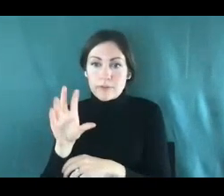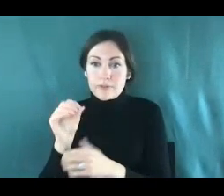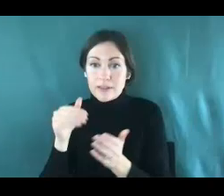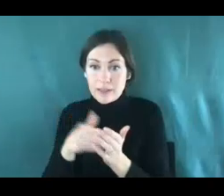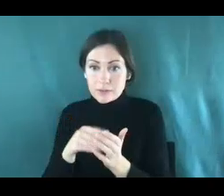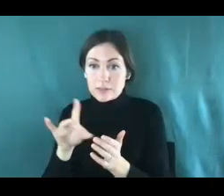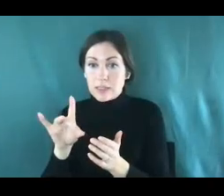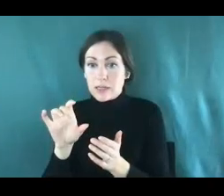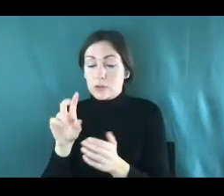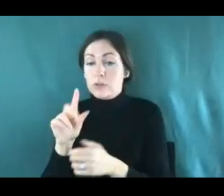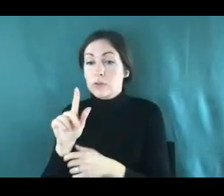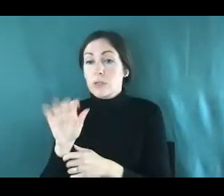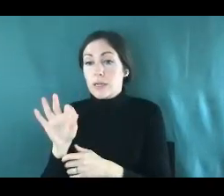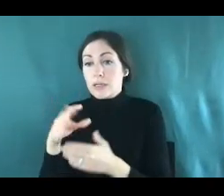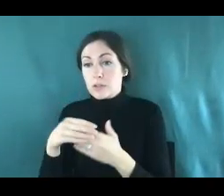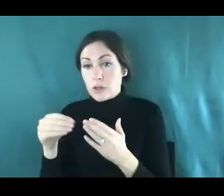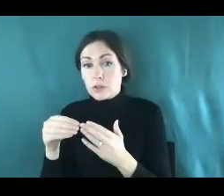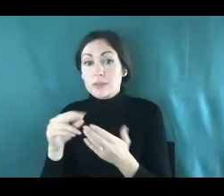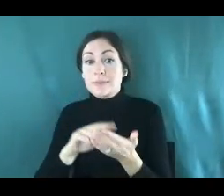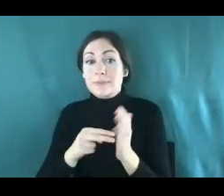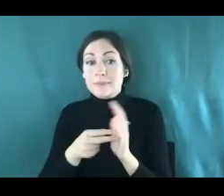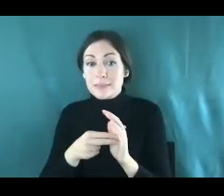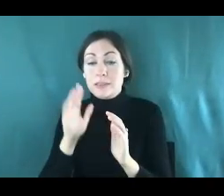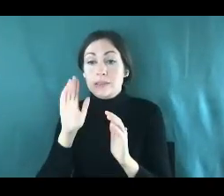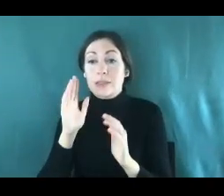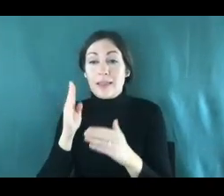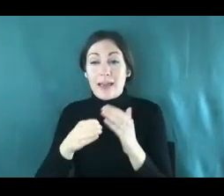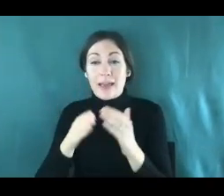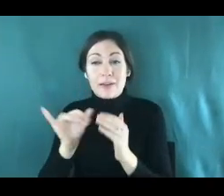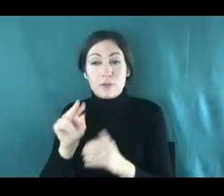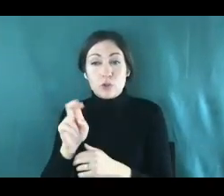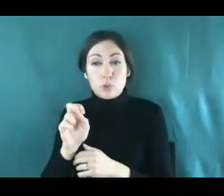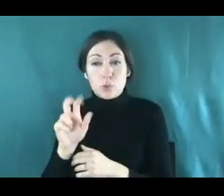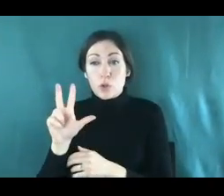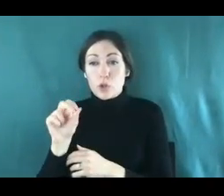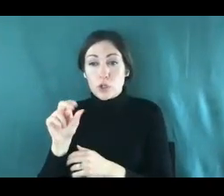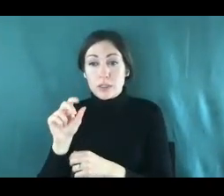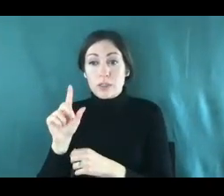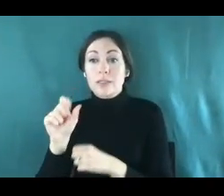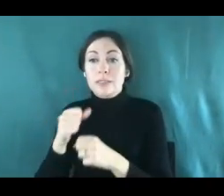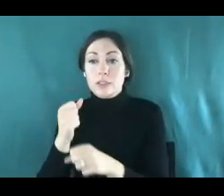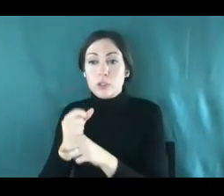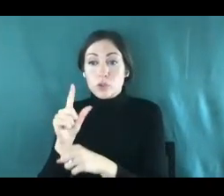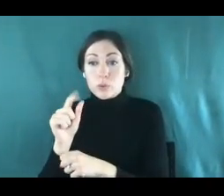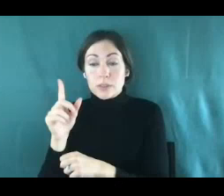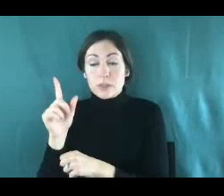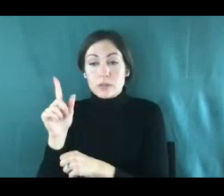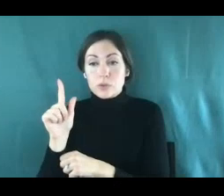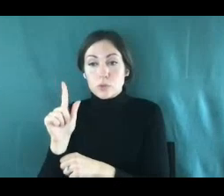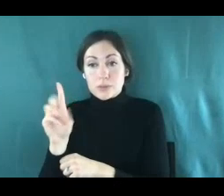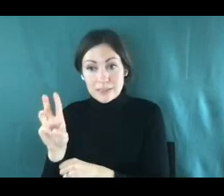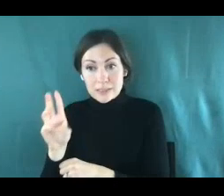$250,829. And that will leave us, we project, at the end of June 30th, 2026, with a balance of